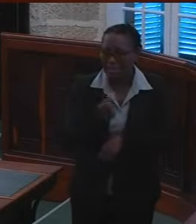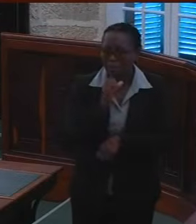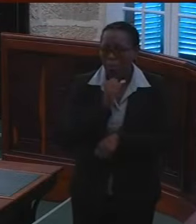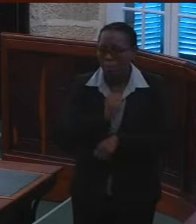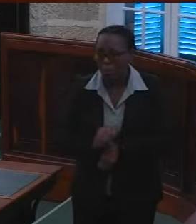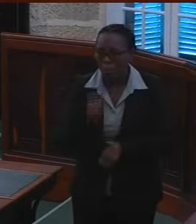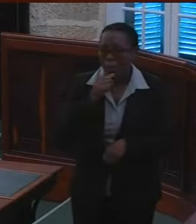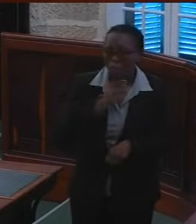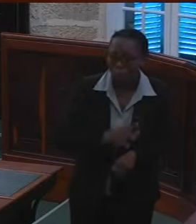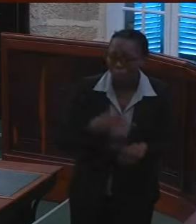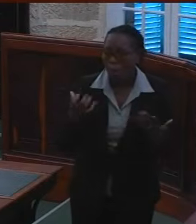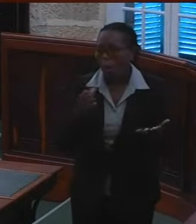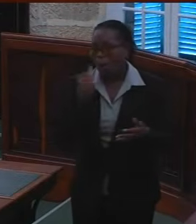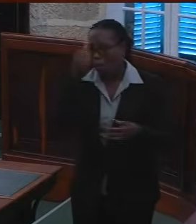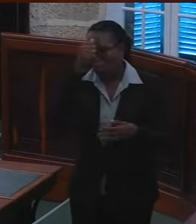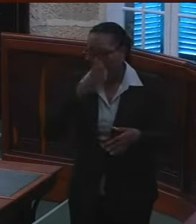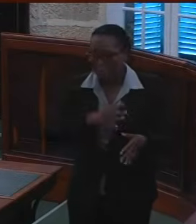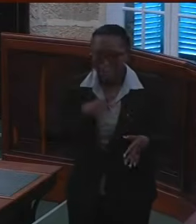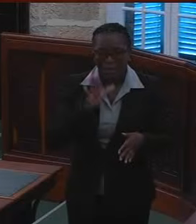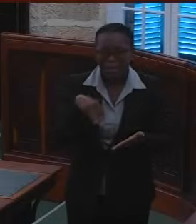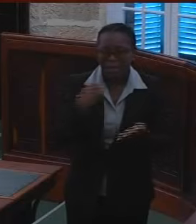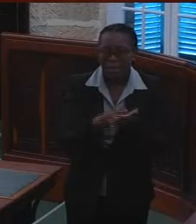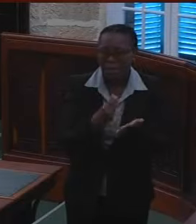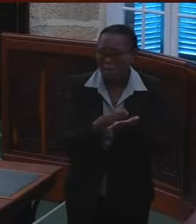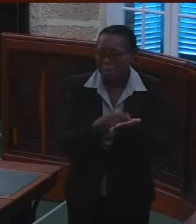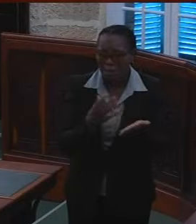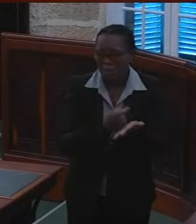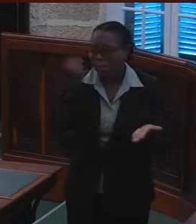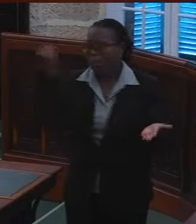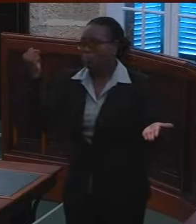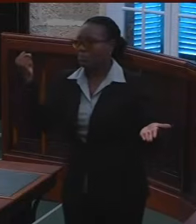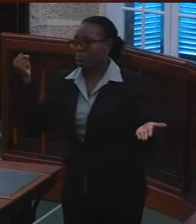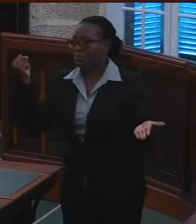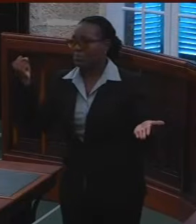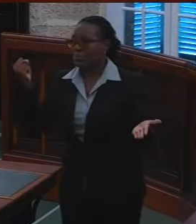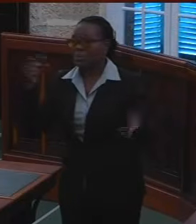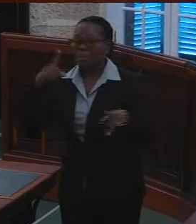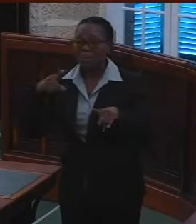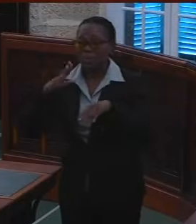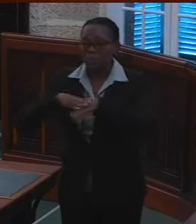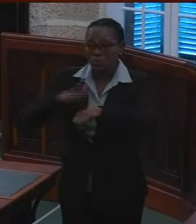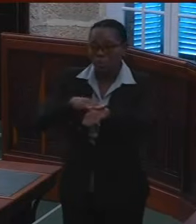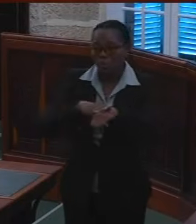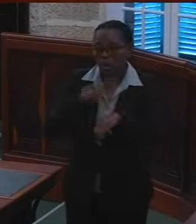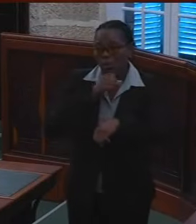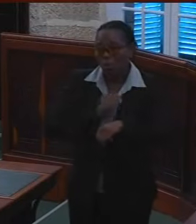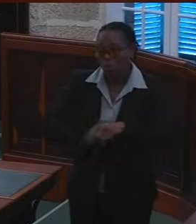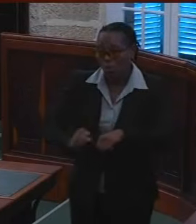this old man whose money is being taken? I must also warn the older men in this country.